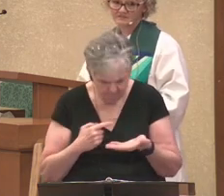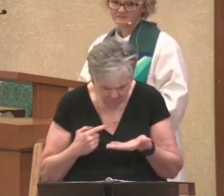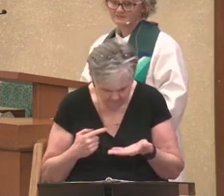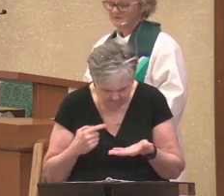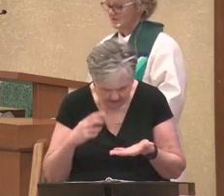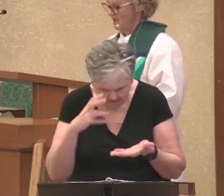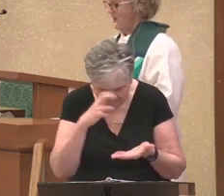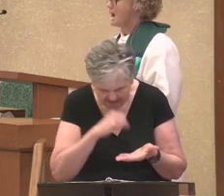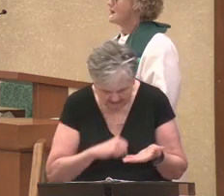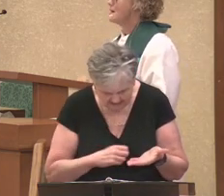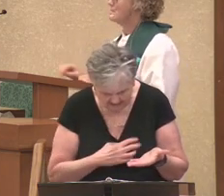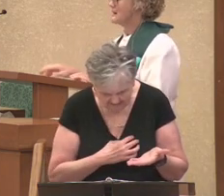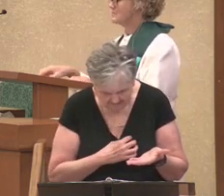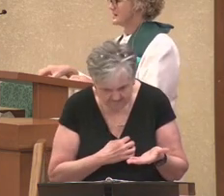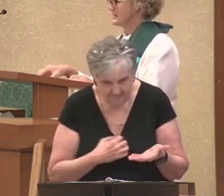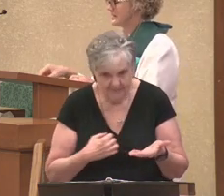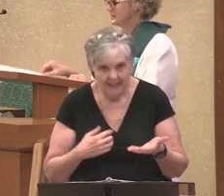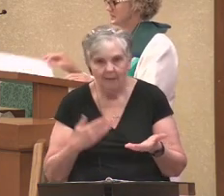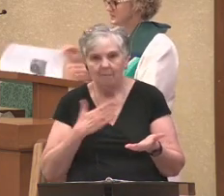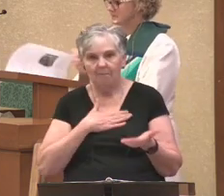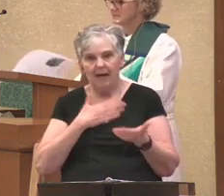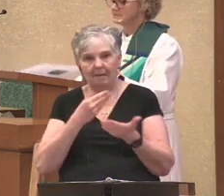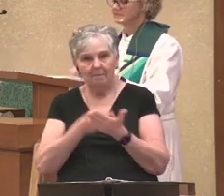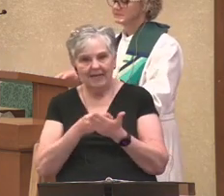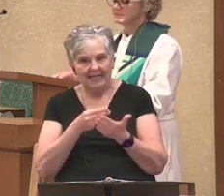missing. My money.